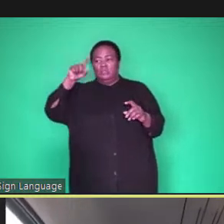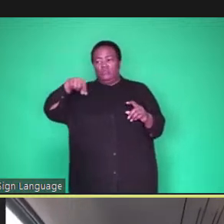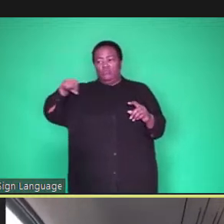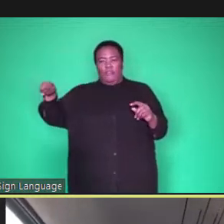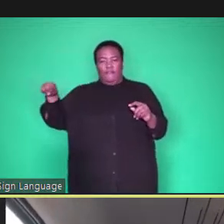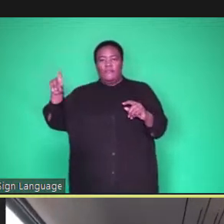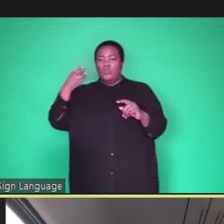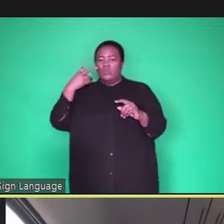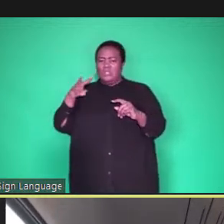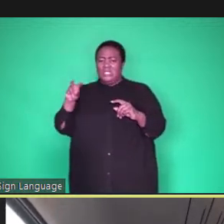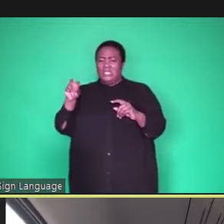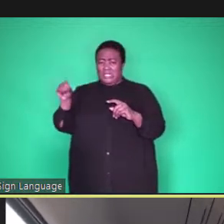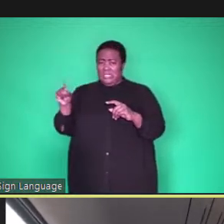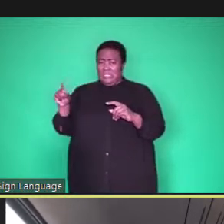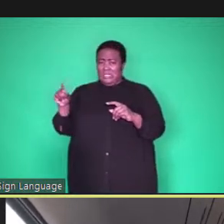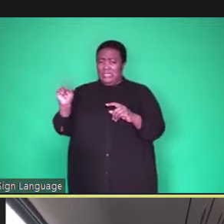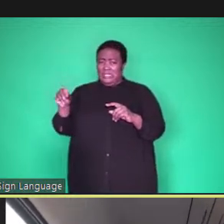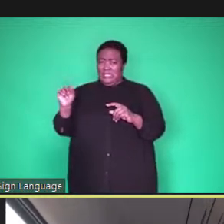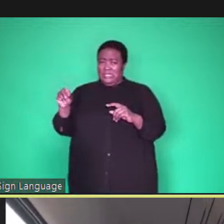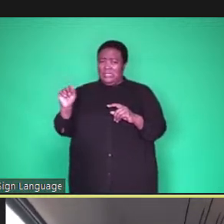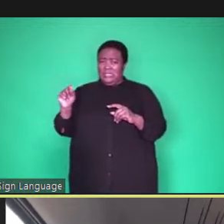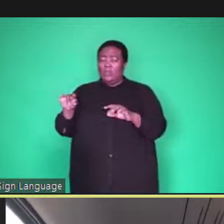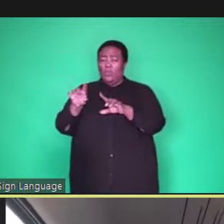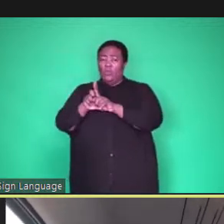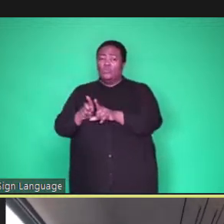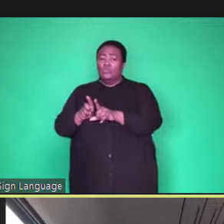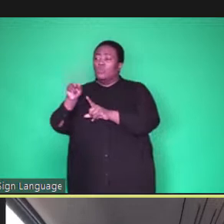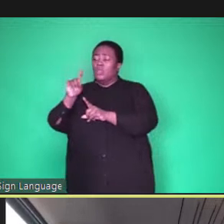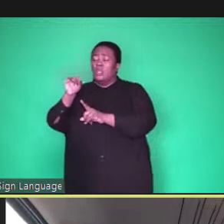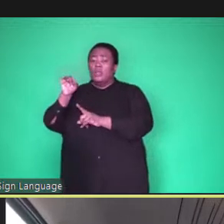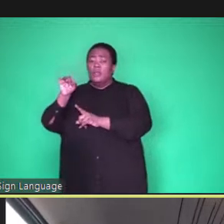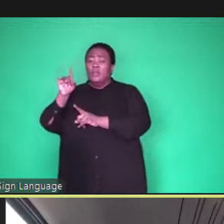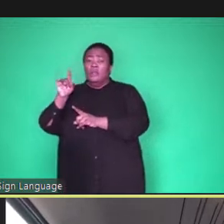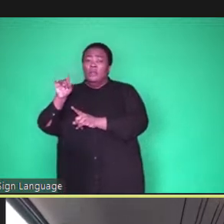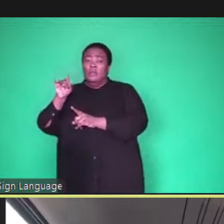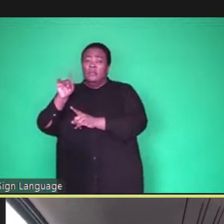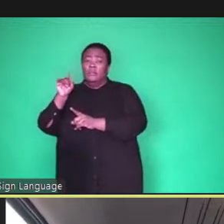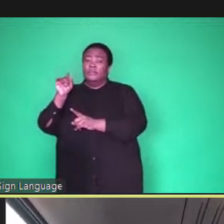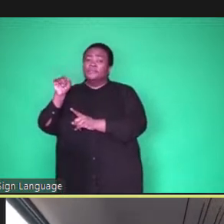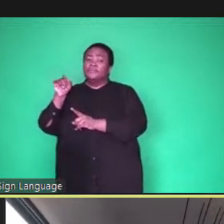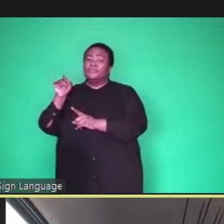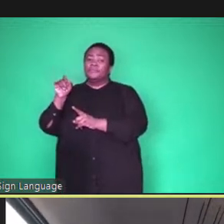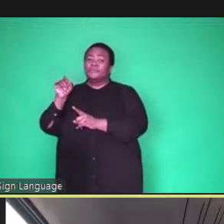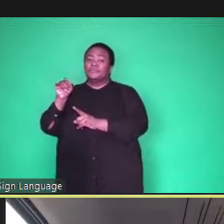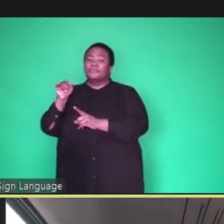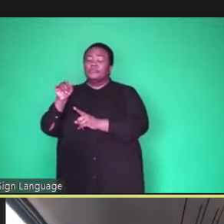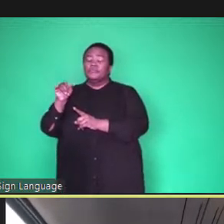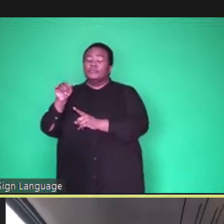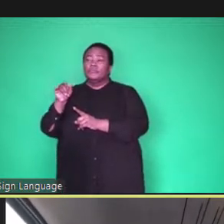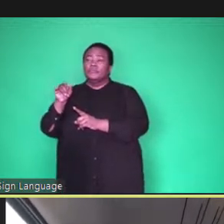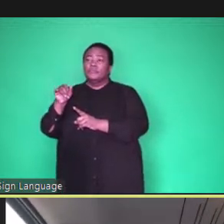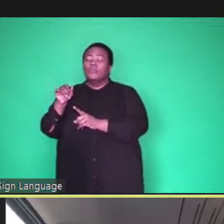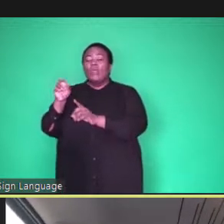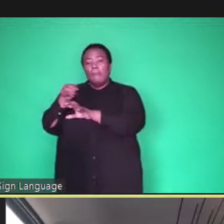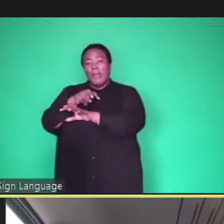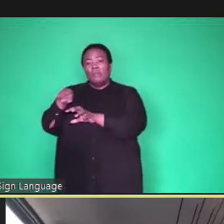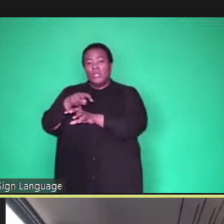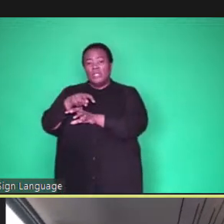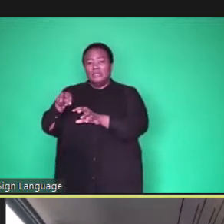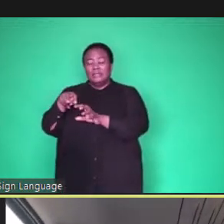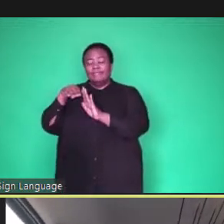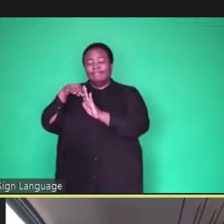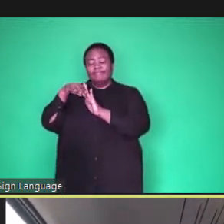you see that also the conclusion from the direct estimation is that the migration is